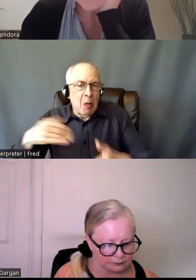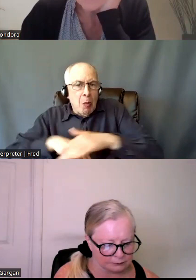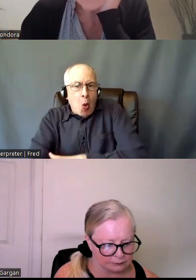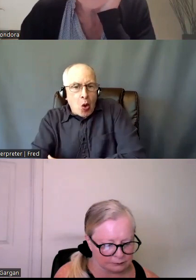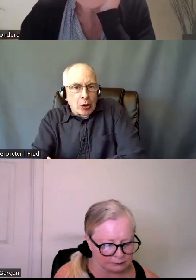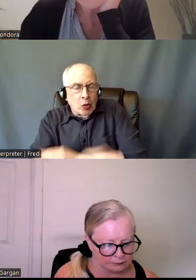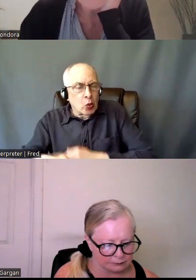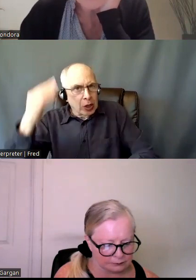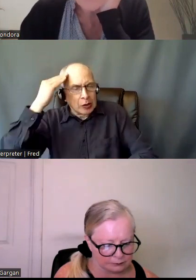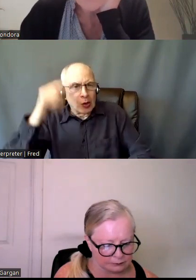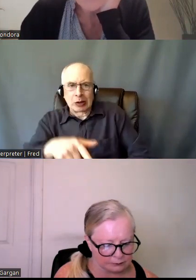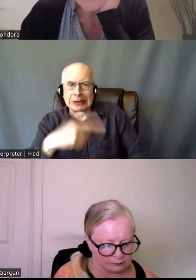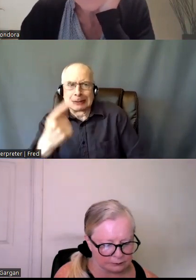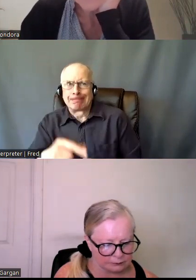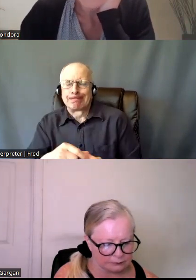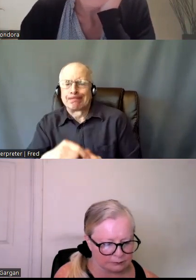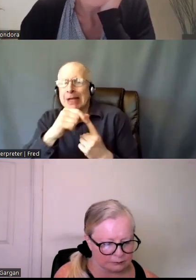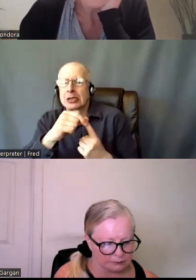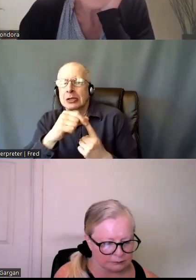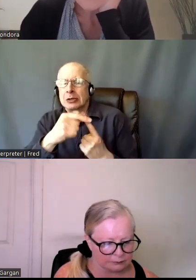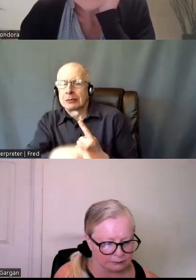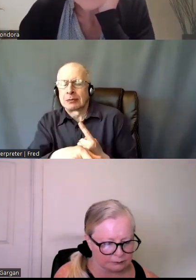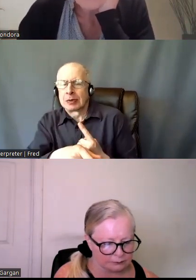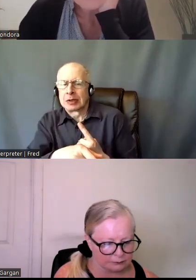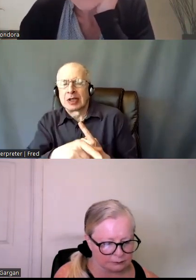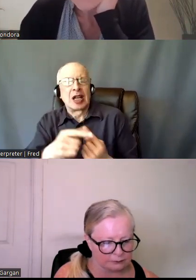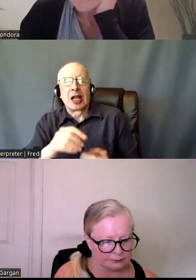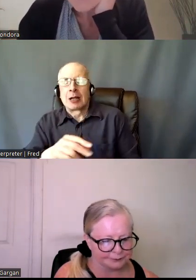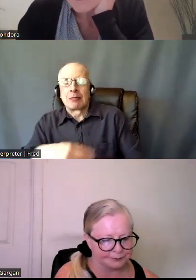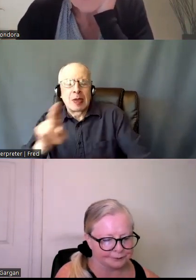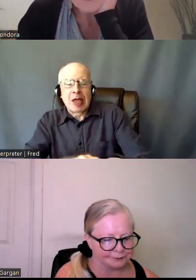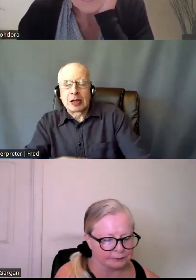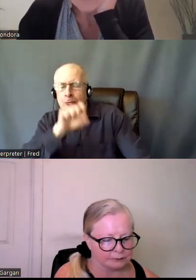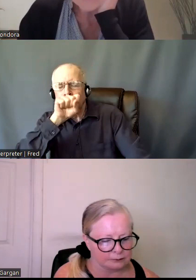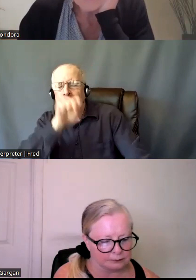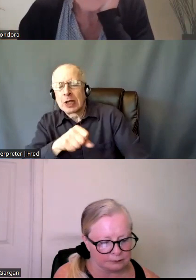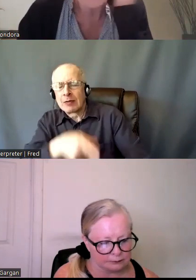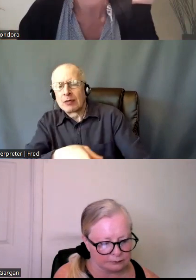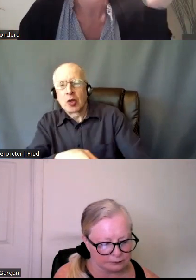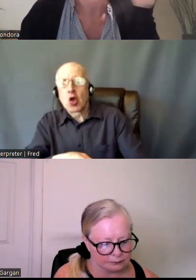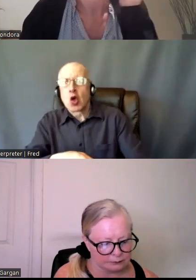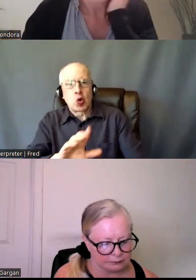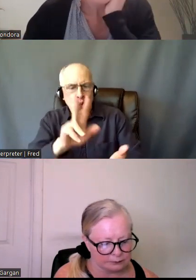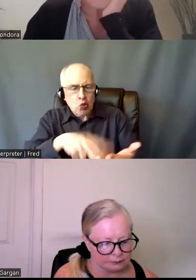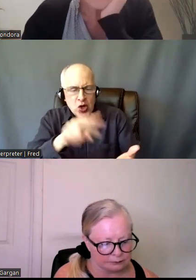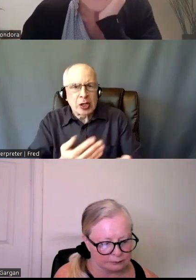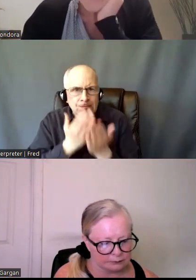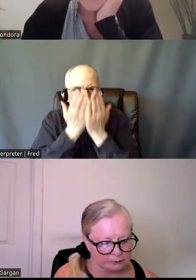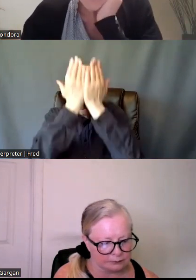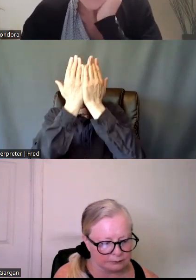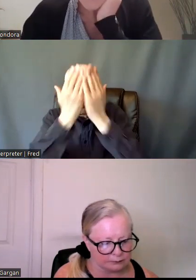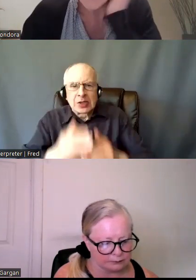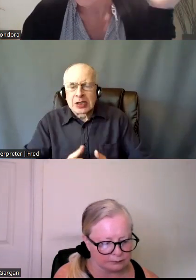she was something special. She's a nature lover, a voracious reader. She's a